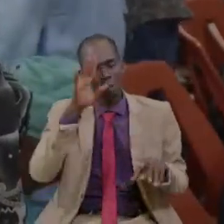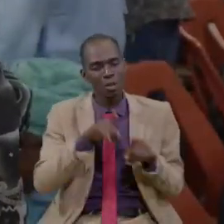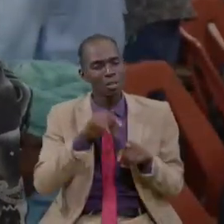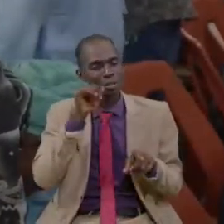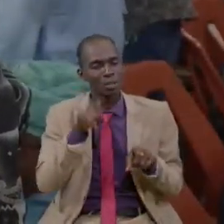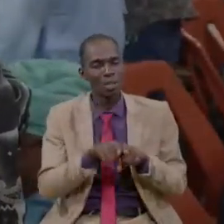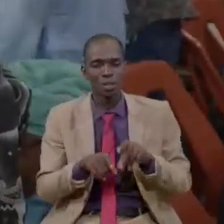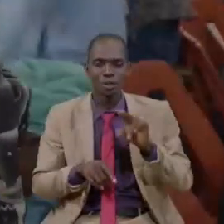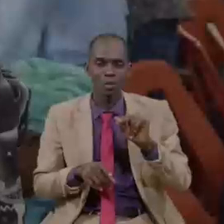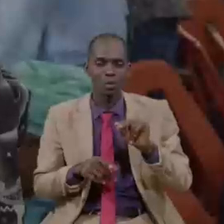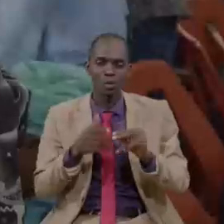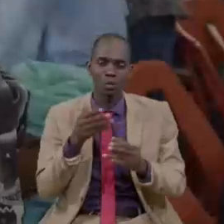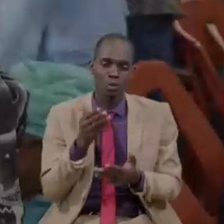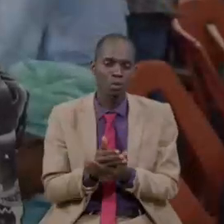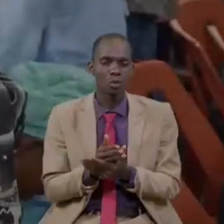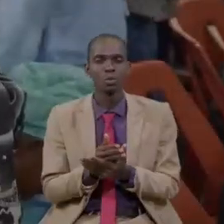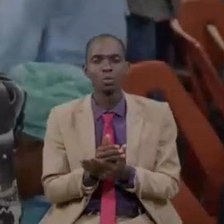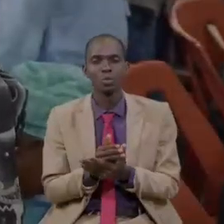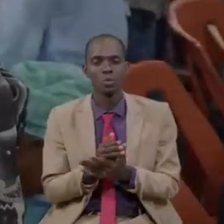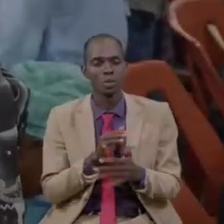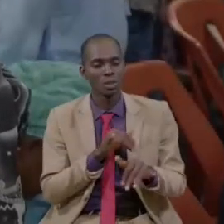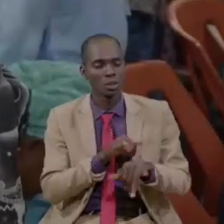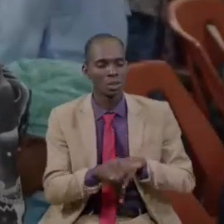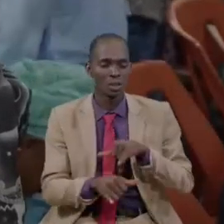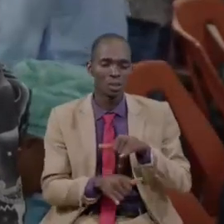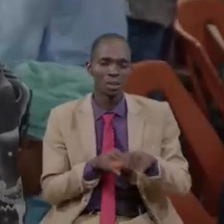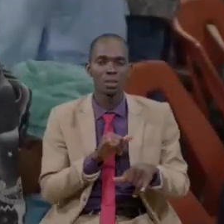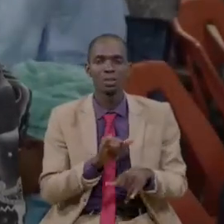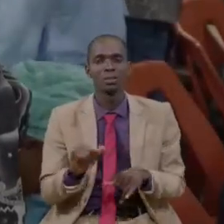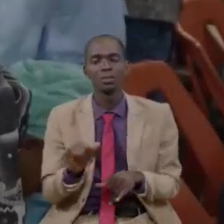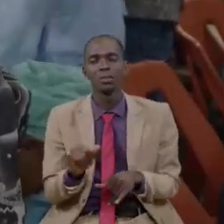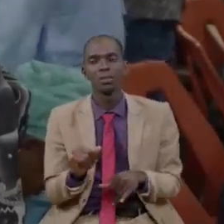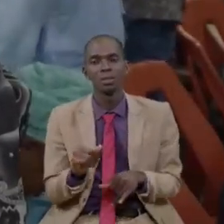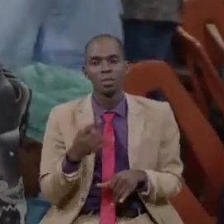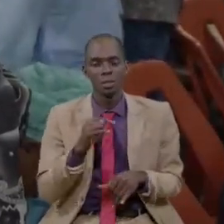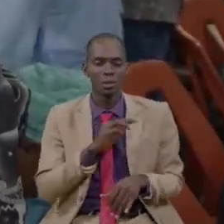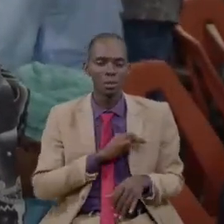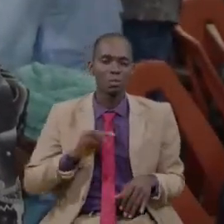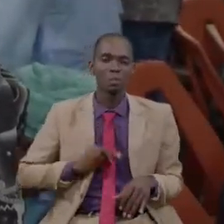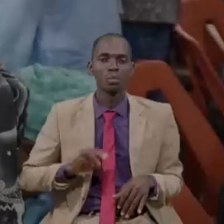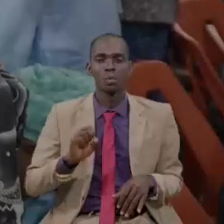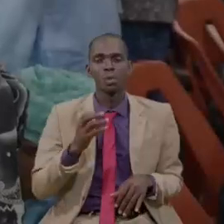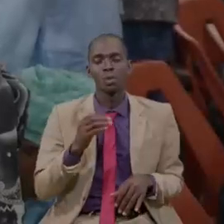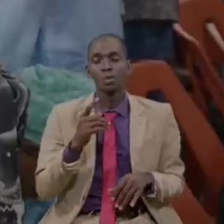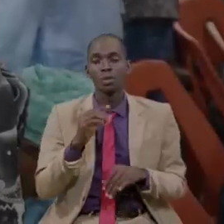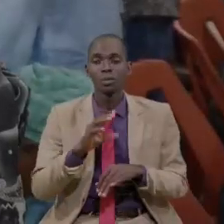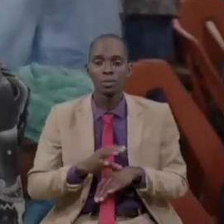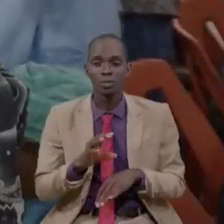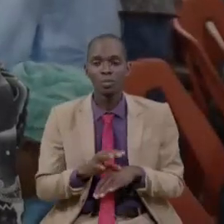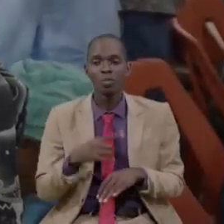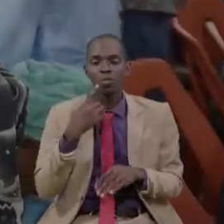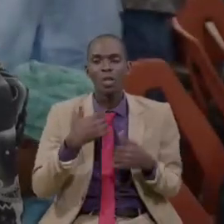Stop deceiving the members of the church who are backsliding.